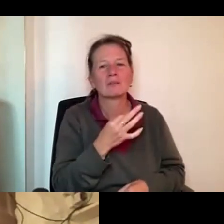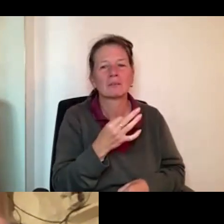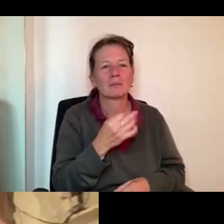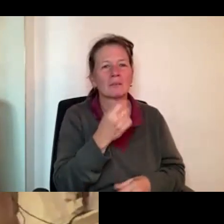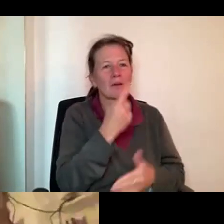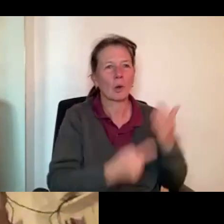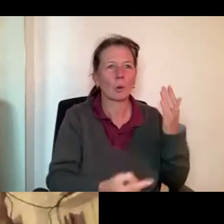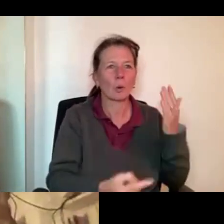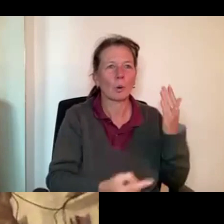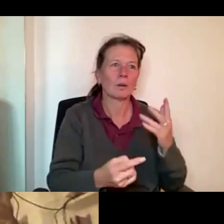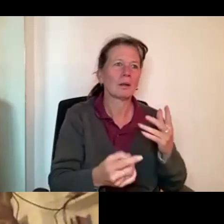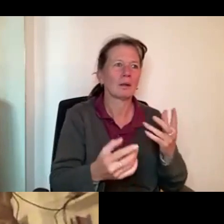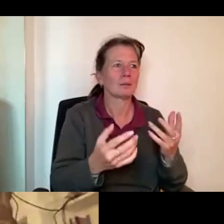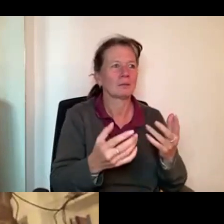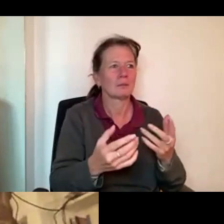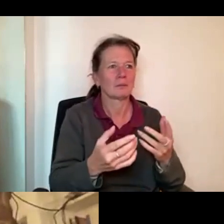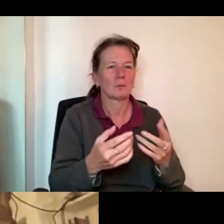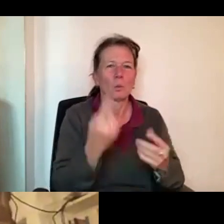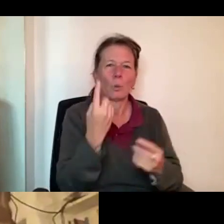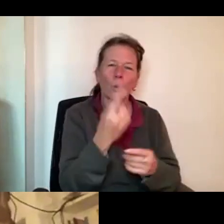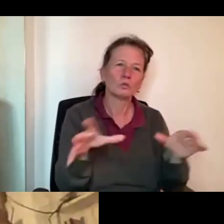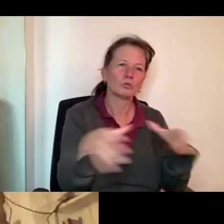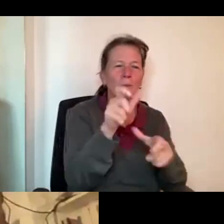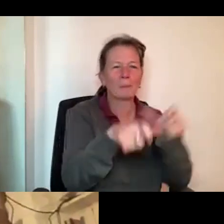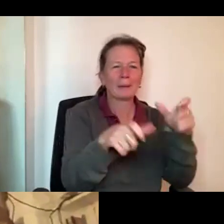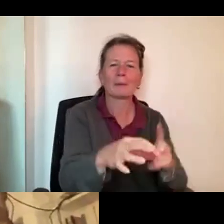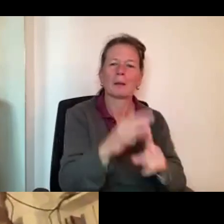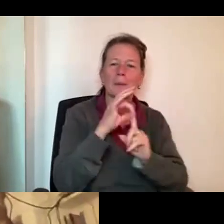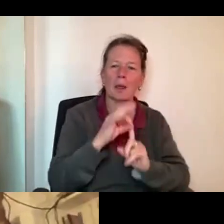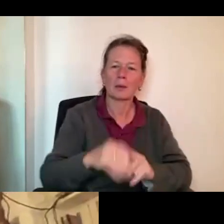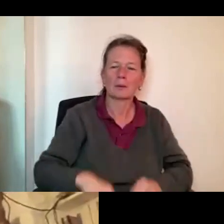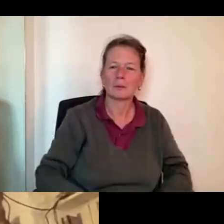demographics sort of responding to that open call.